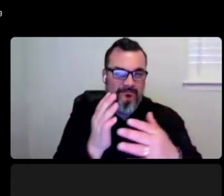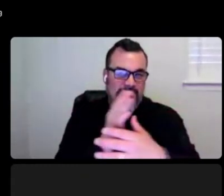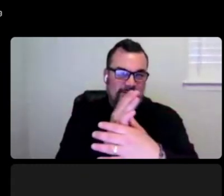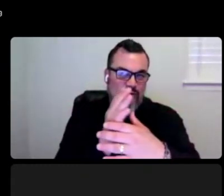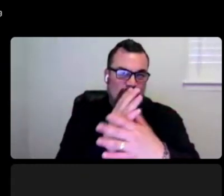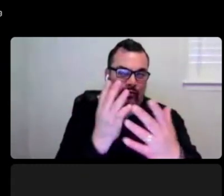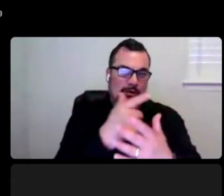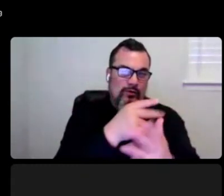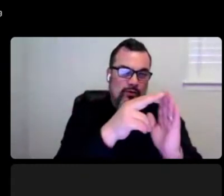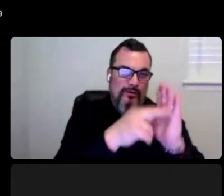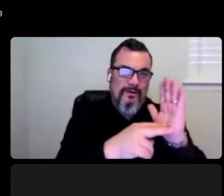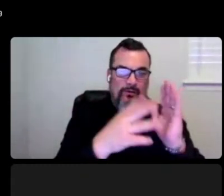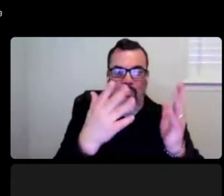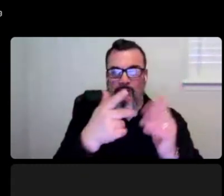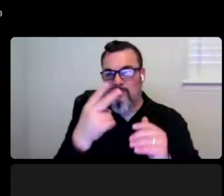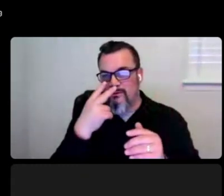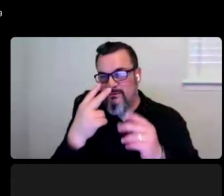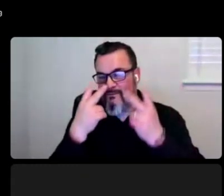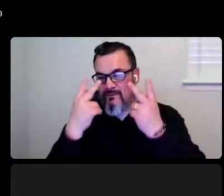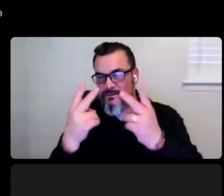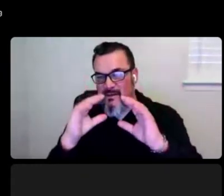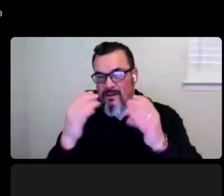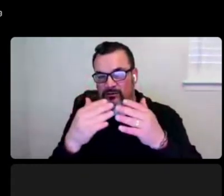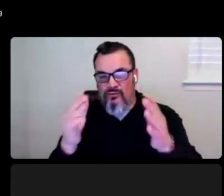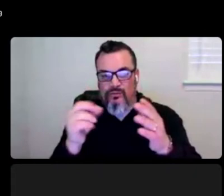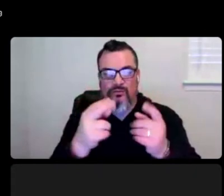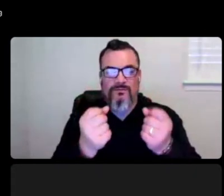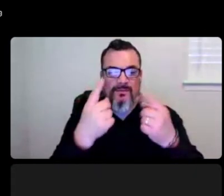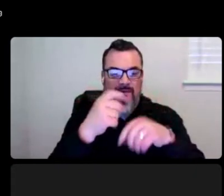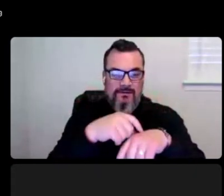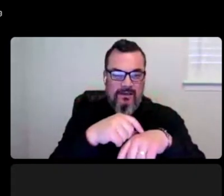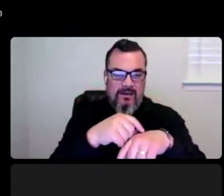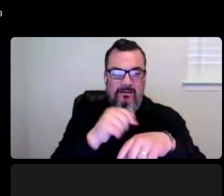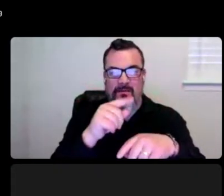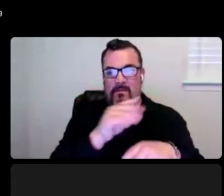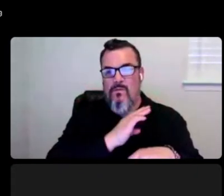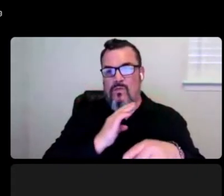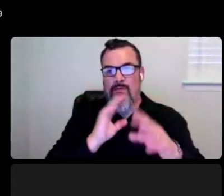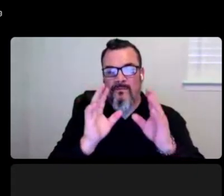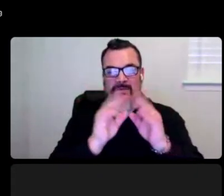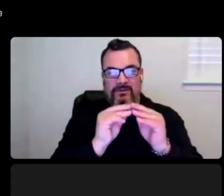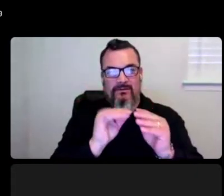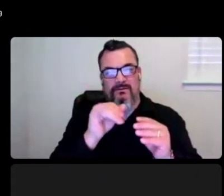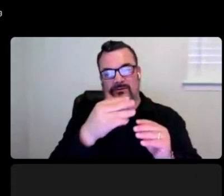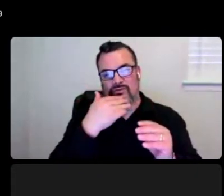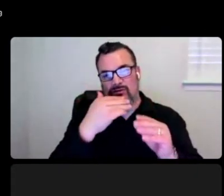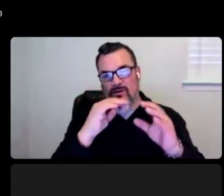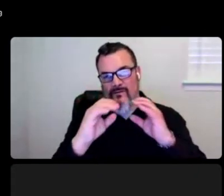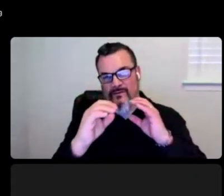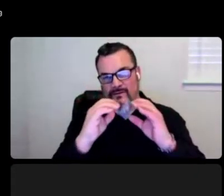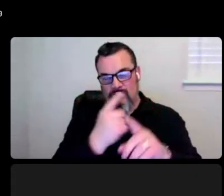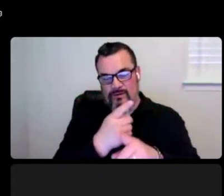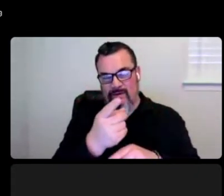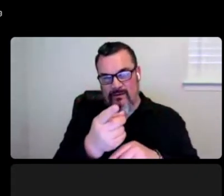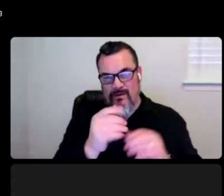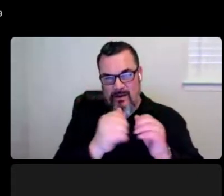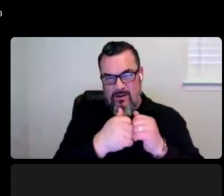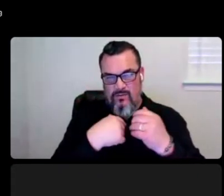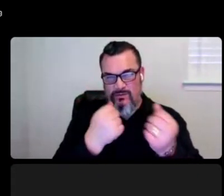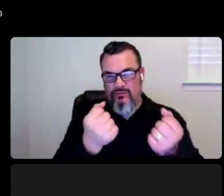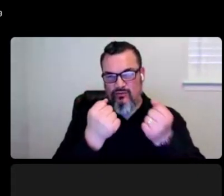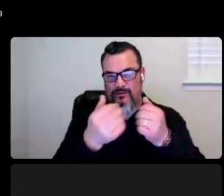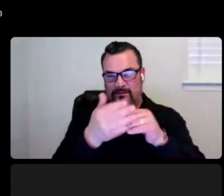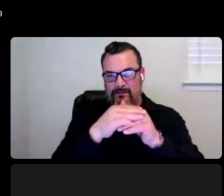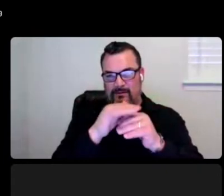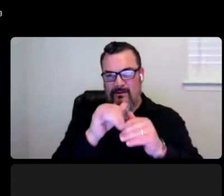what you're reading and what you see when you visit classrooms or spend time at board meetings, that's a good conversation right there. How do we strengthen that? You know, Gary,